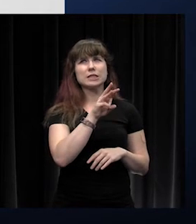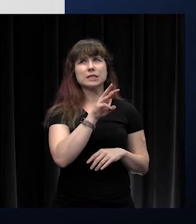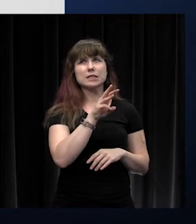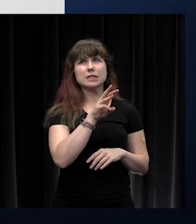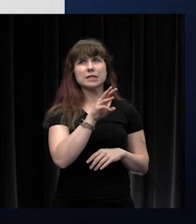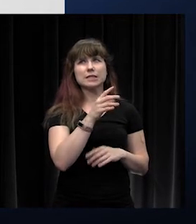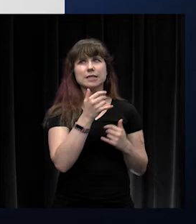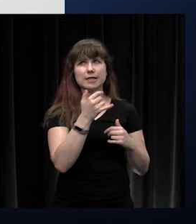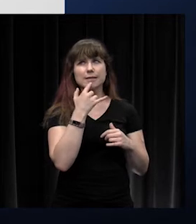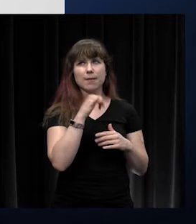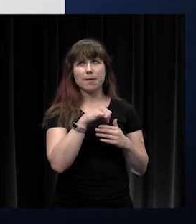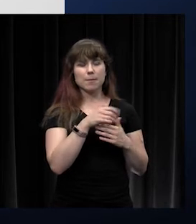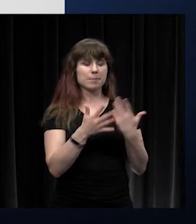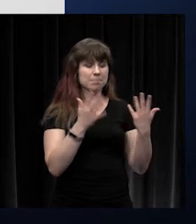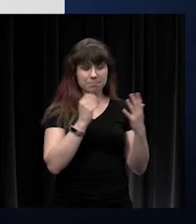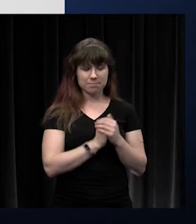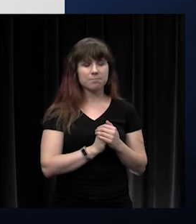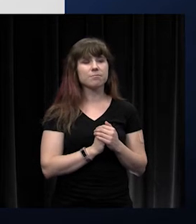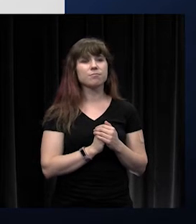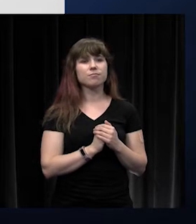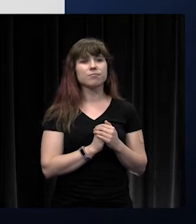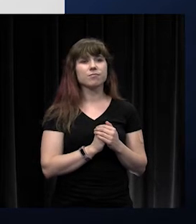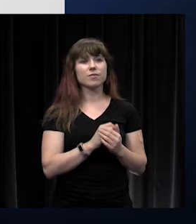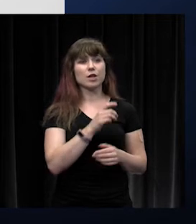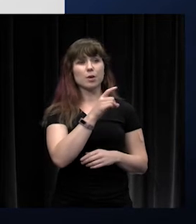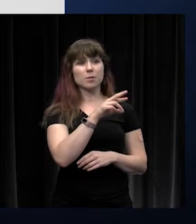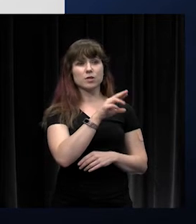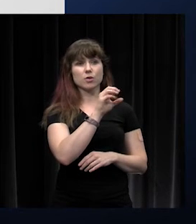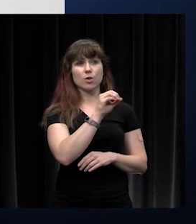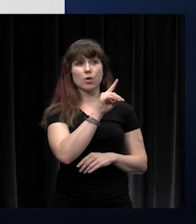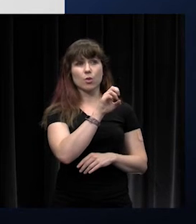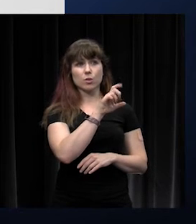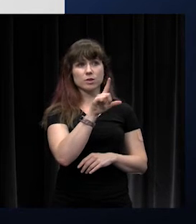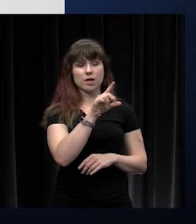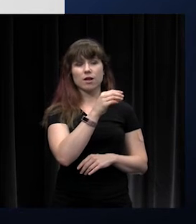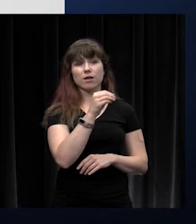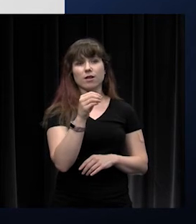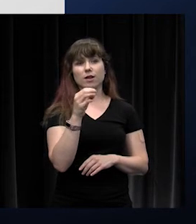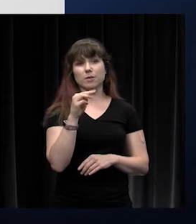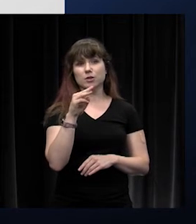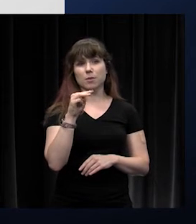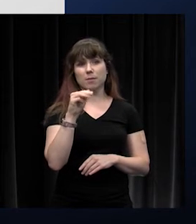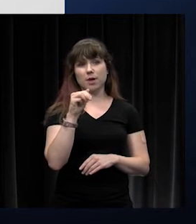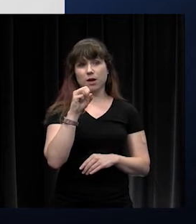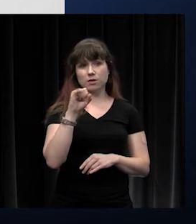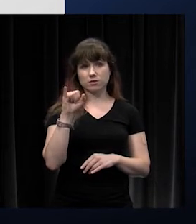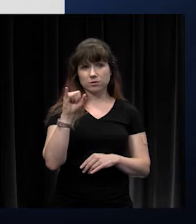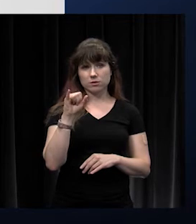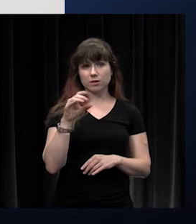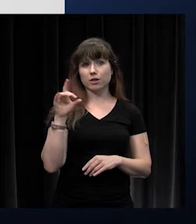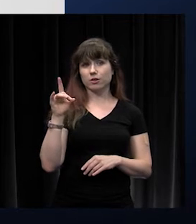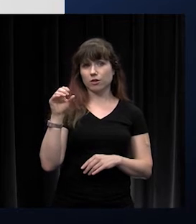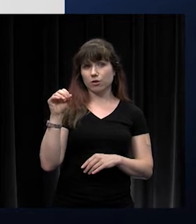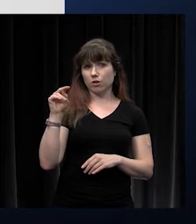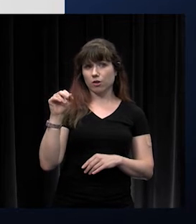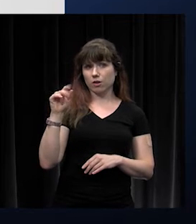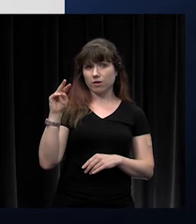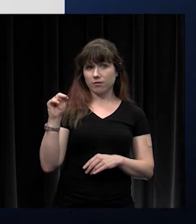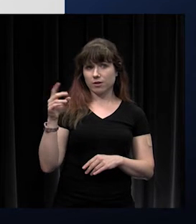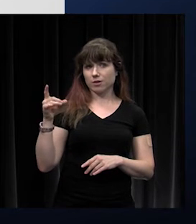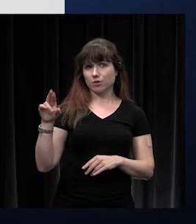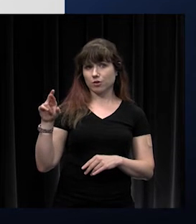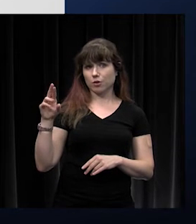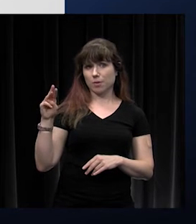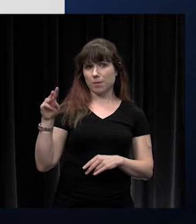today. But obviously, Mr. O'Dell and Dr. Massey and Dr. Donovan and Dr. Punswick have been